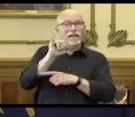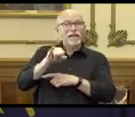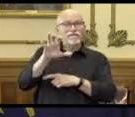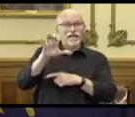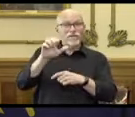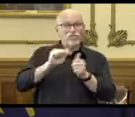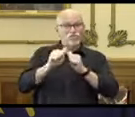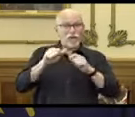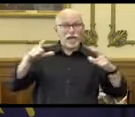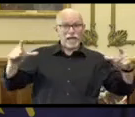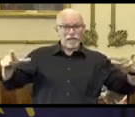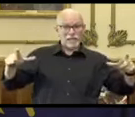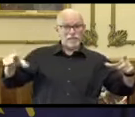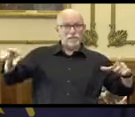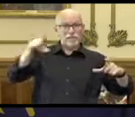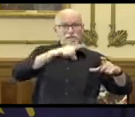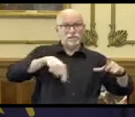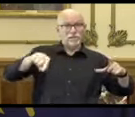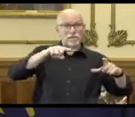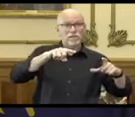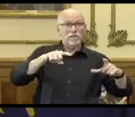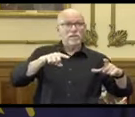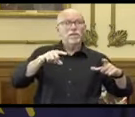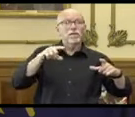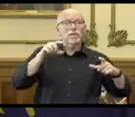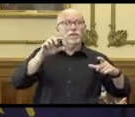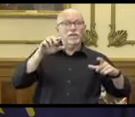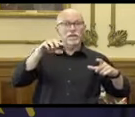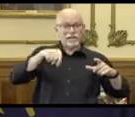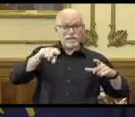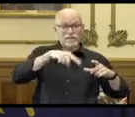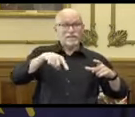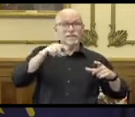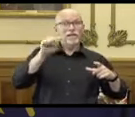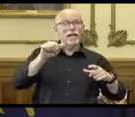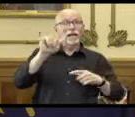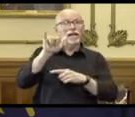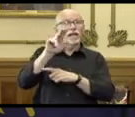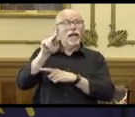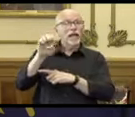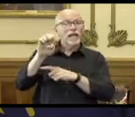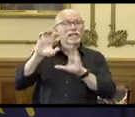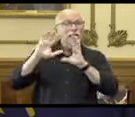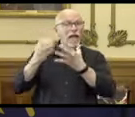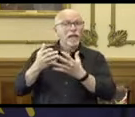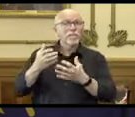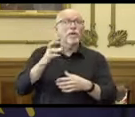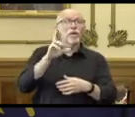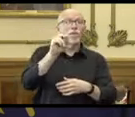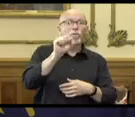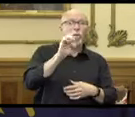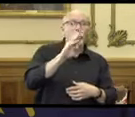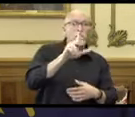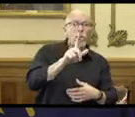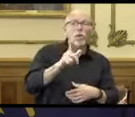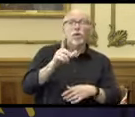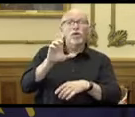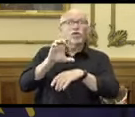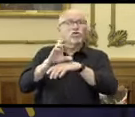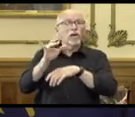track, not the Derby, but you can fit inside our track, the Yankee Stadium, the Rose Bowl, Churchill Downs. You can